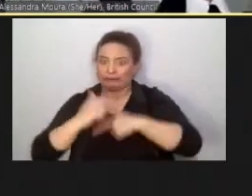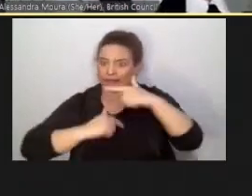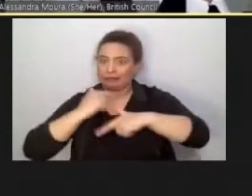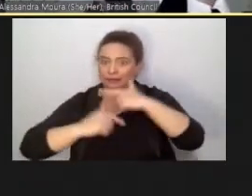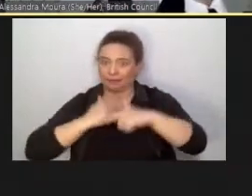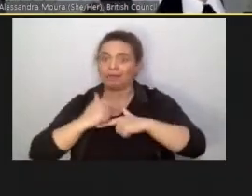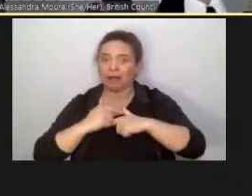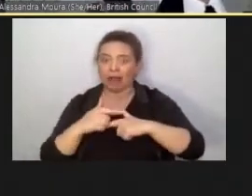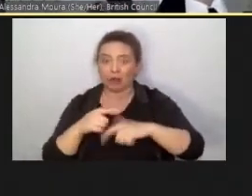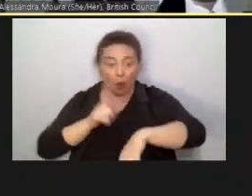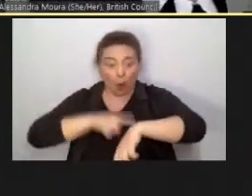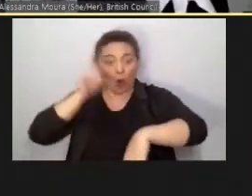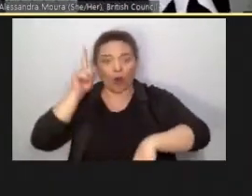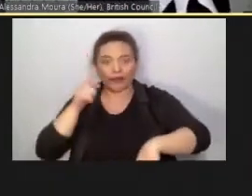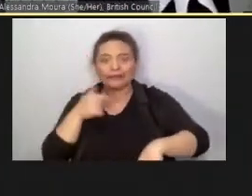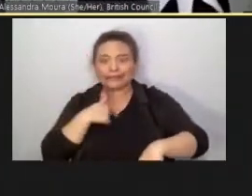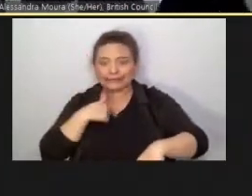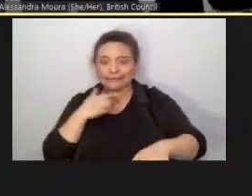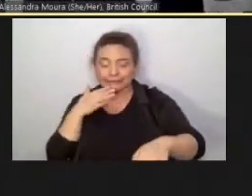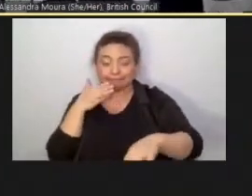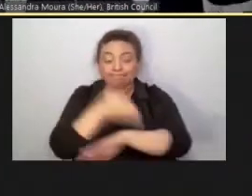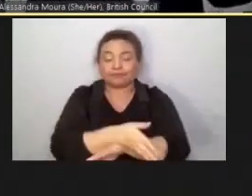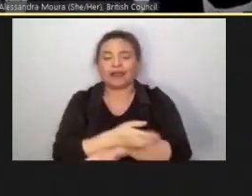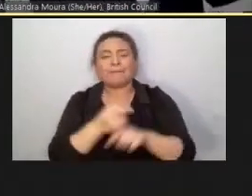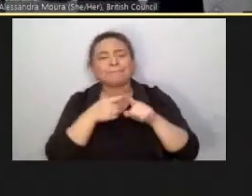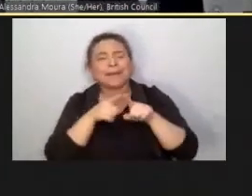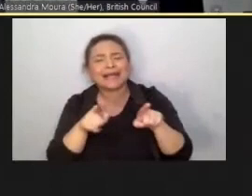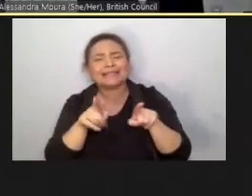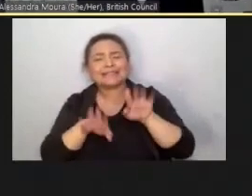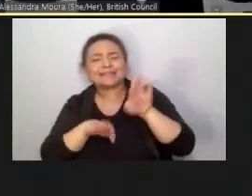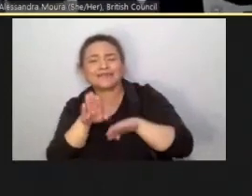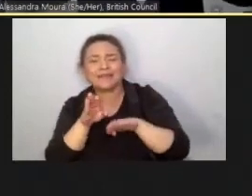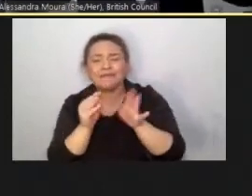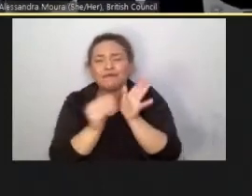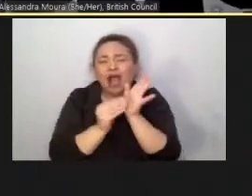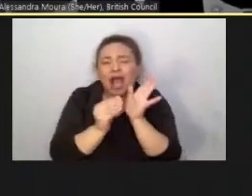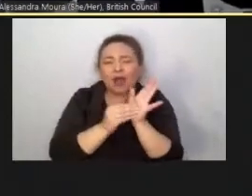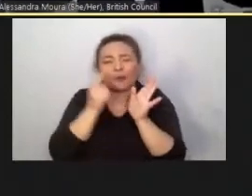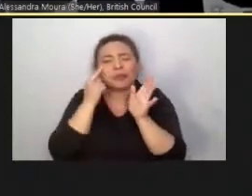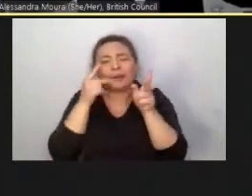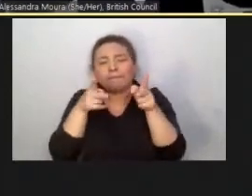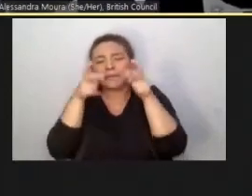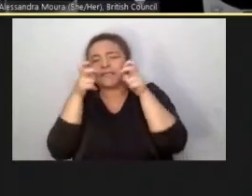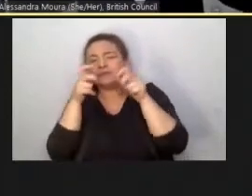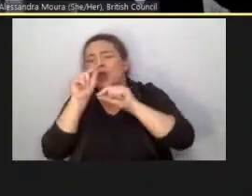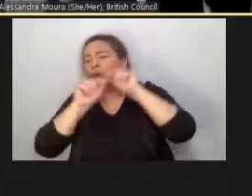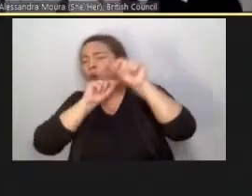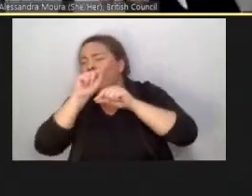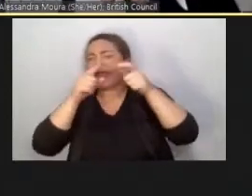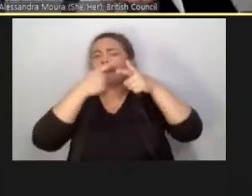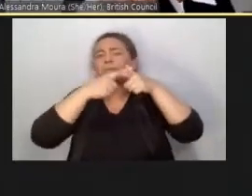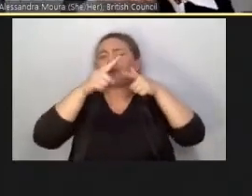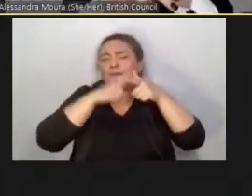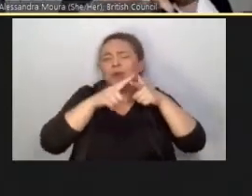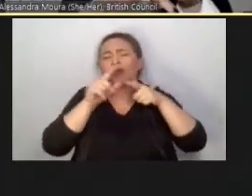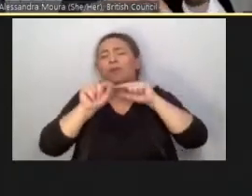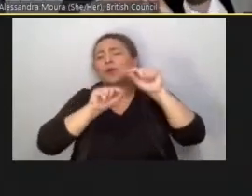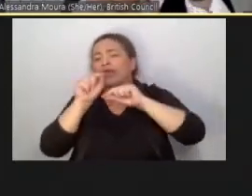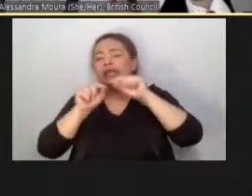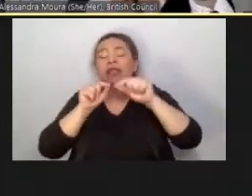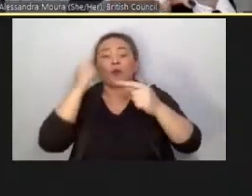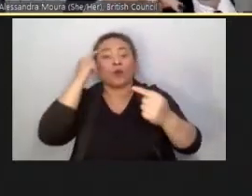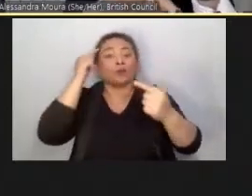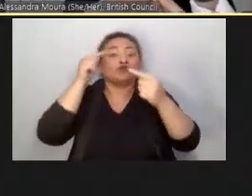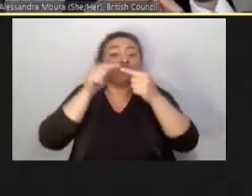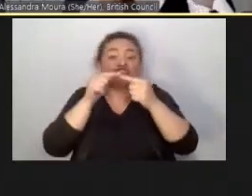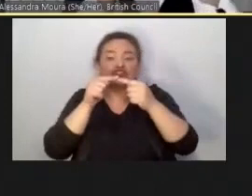the understanding of the problem and the objective in a broader way. And that's why you said